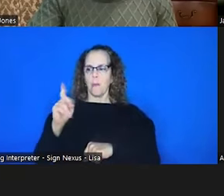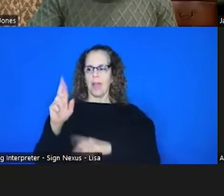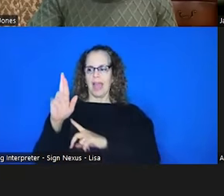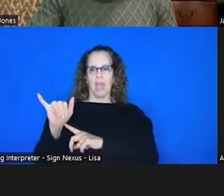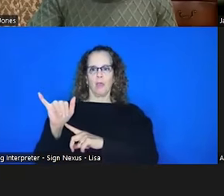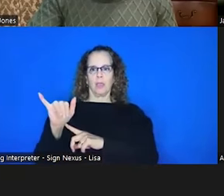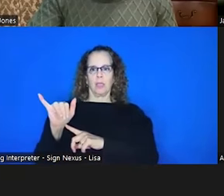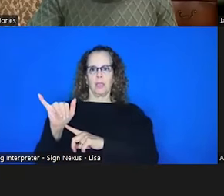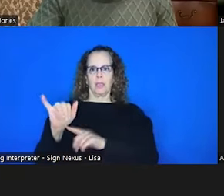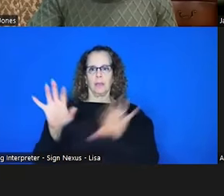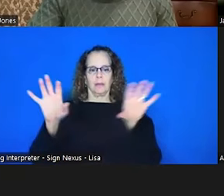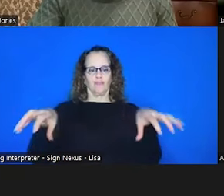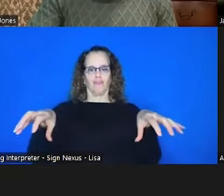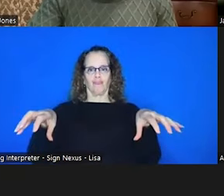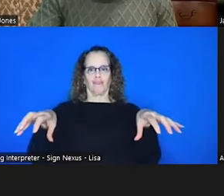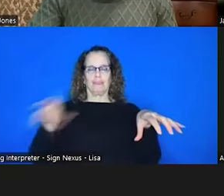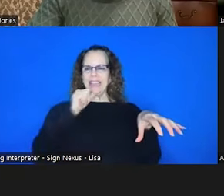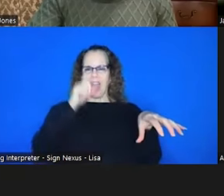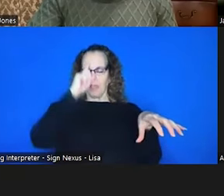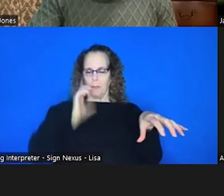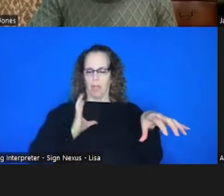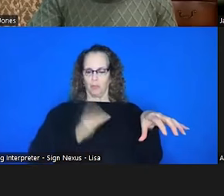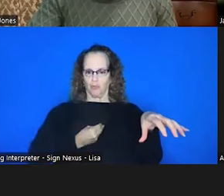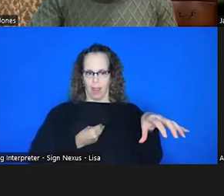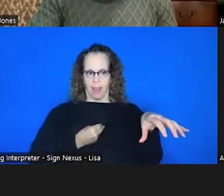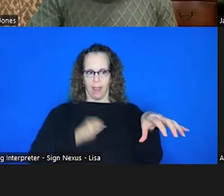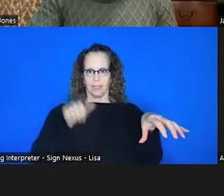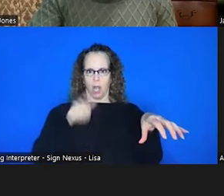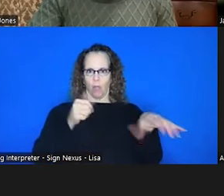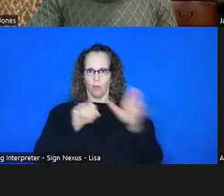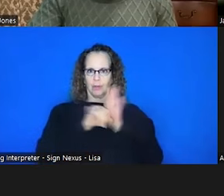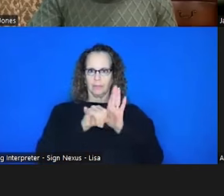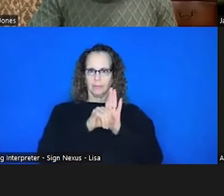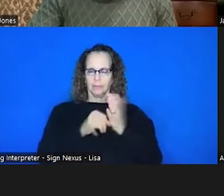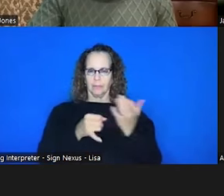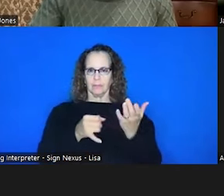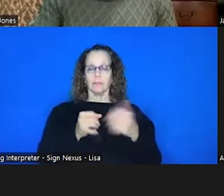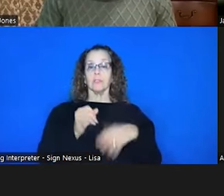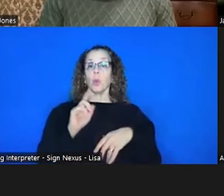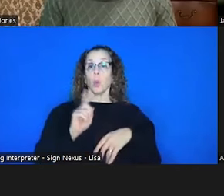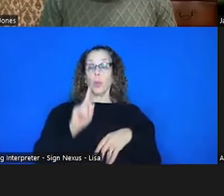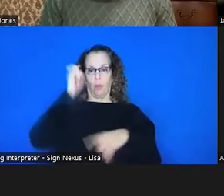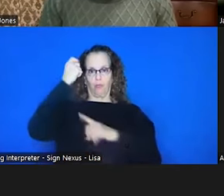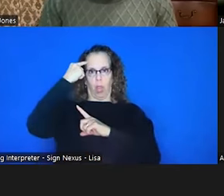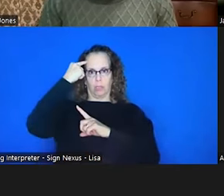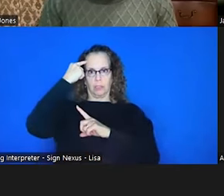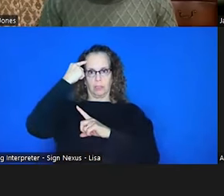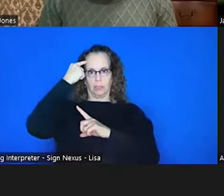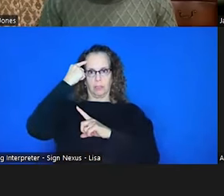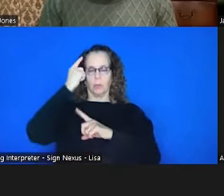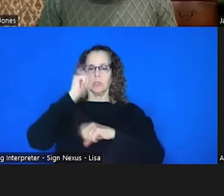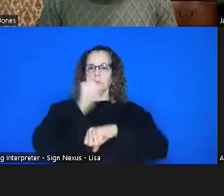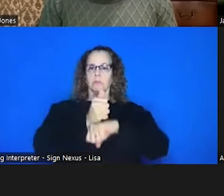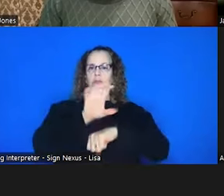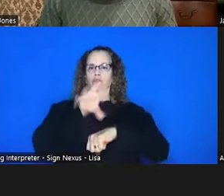and trans expansive individuals. So our first shelter was in the Bronx. It was in a standalone men's